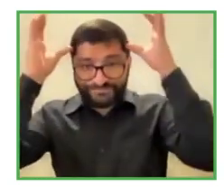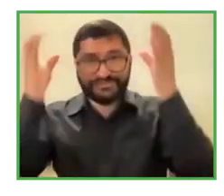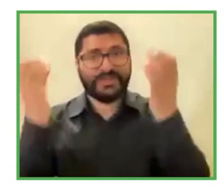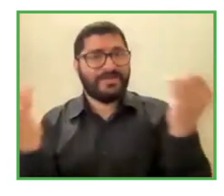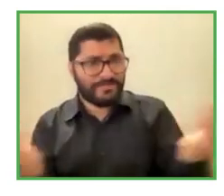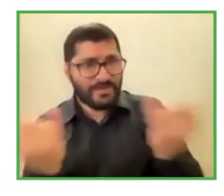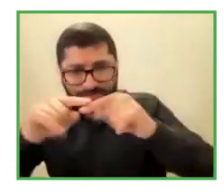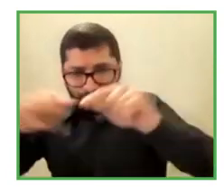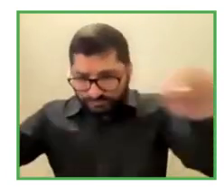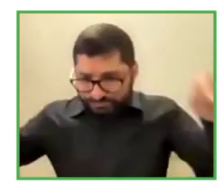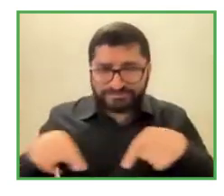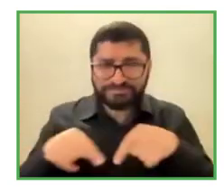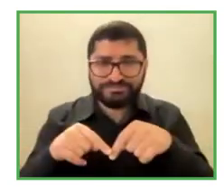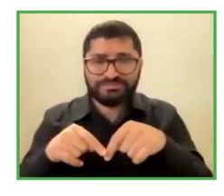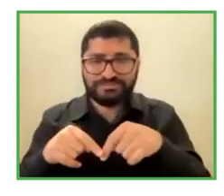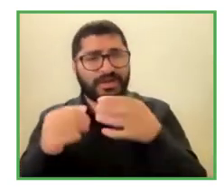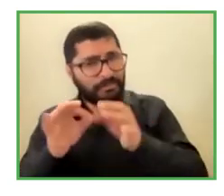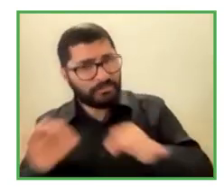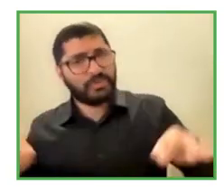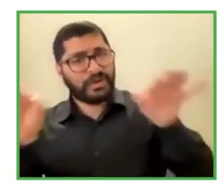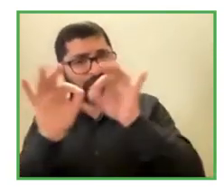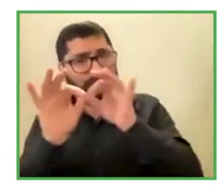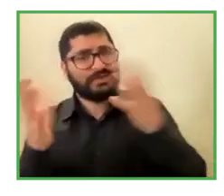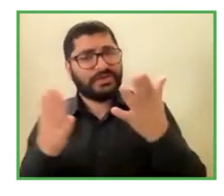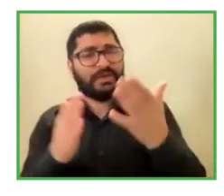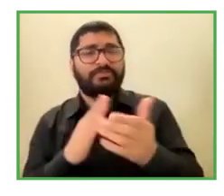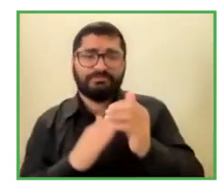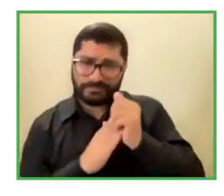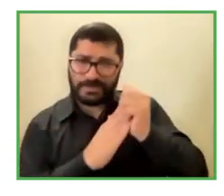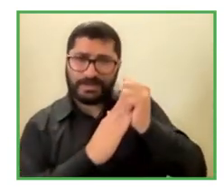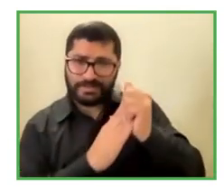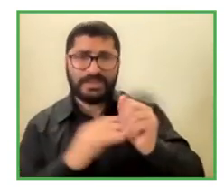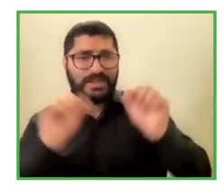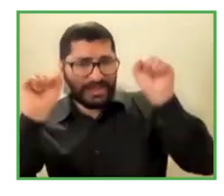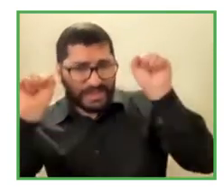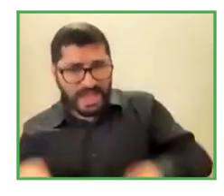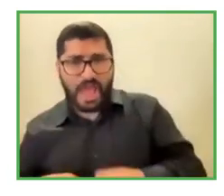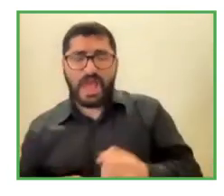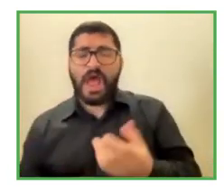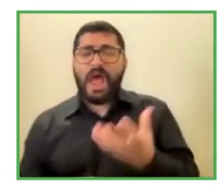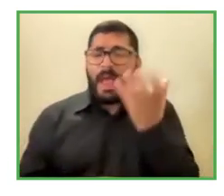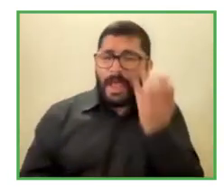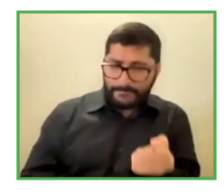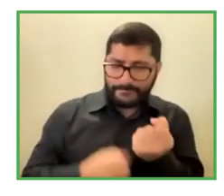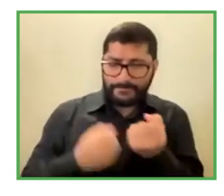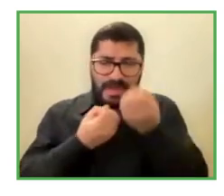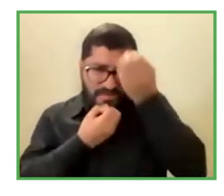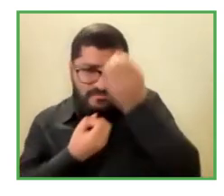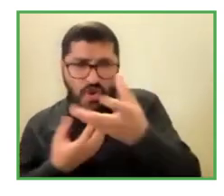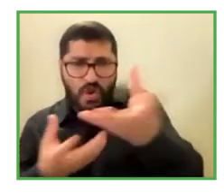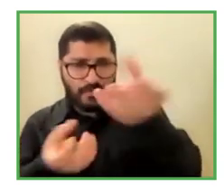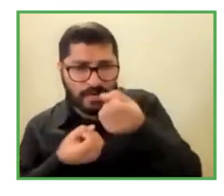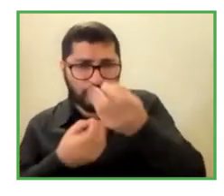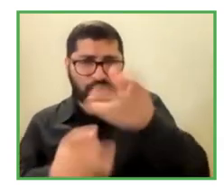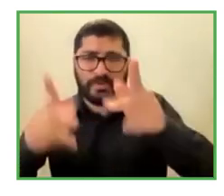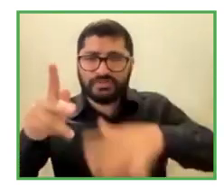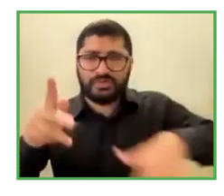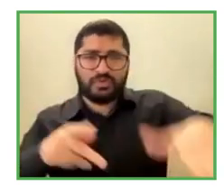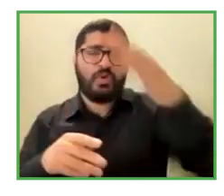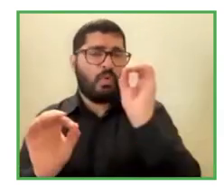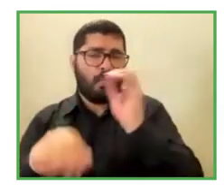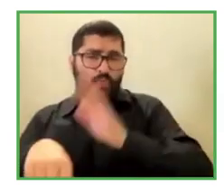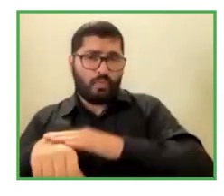of the project may need to have all the information available. And of course, there's things that we need to consider, such as